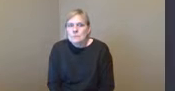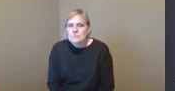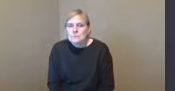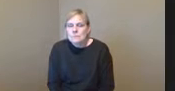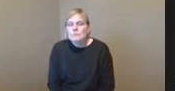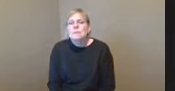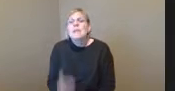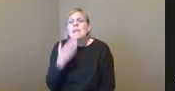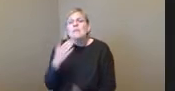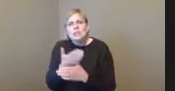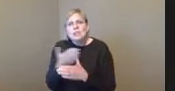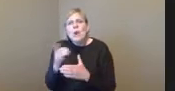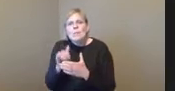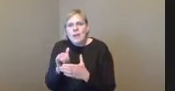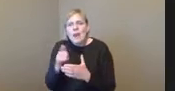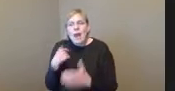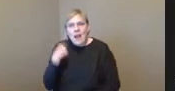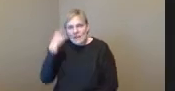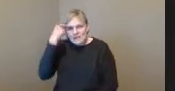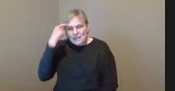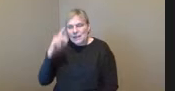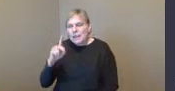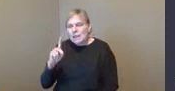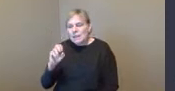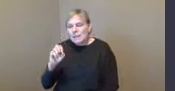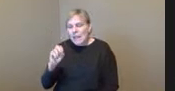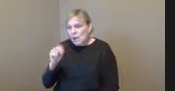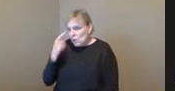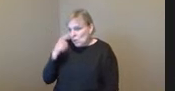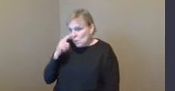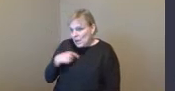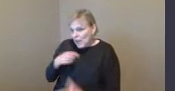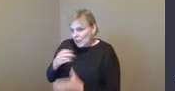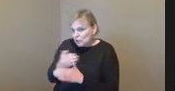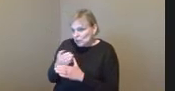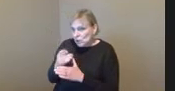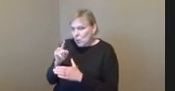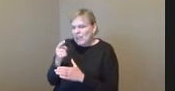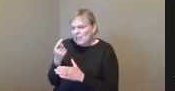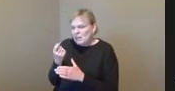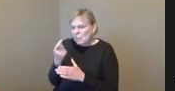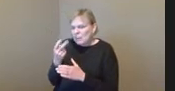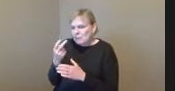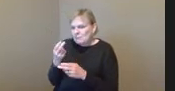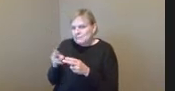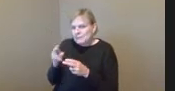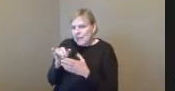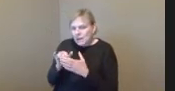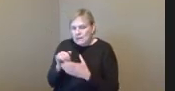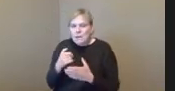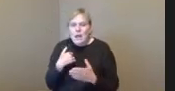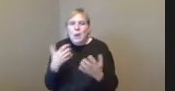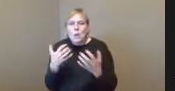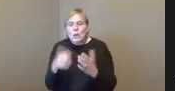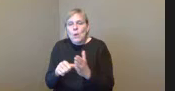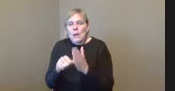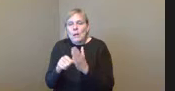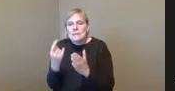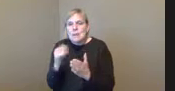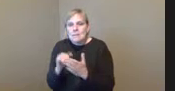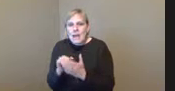Harvey, thank you for sharing that. I think Ken, if I could just share one little tidbit, and I want to highlight something